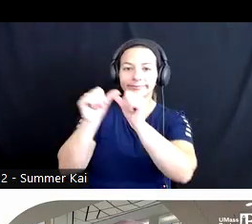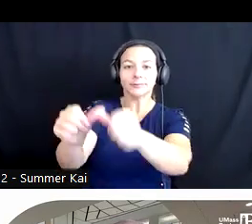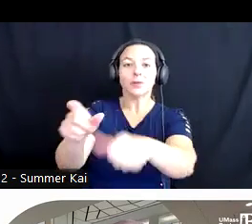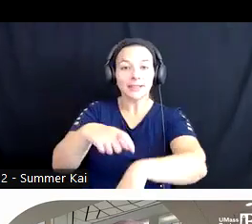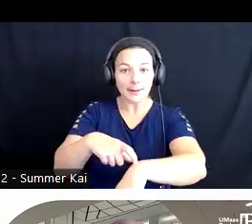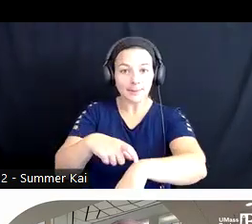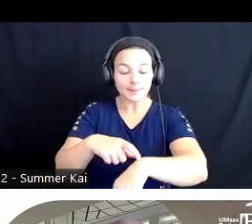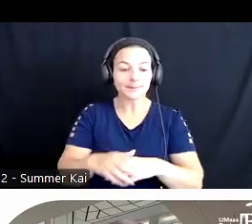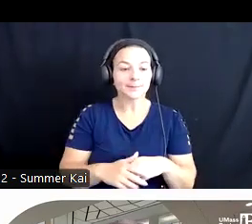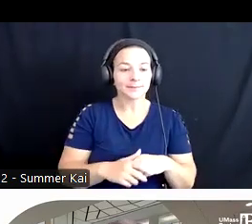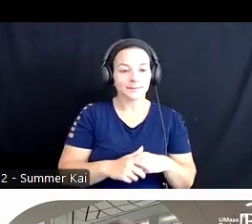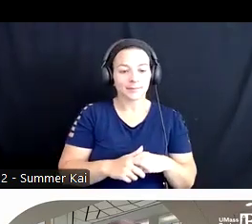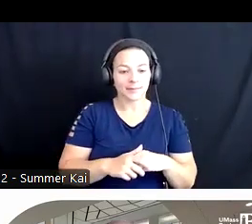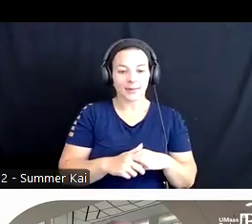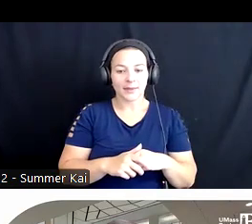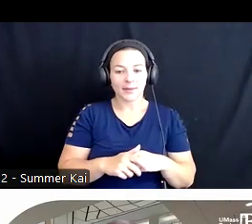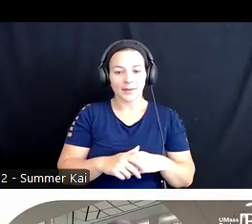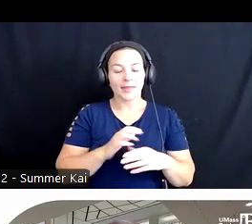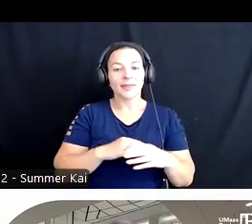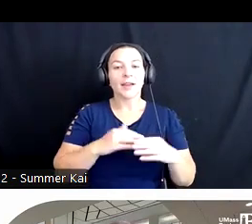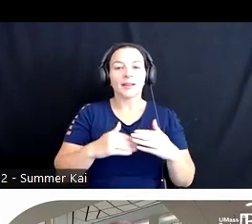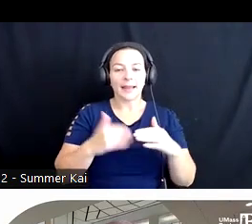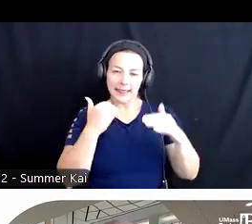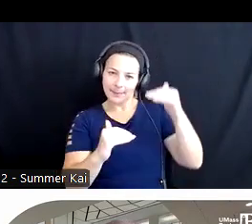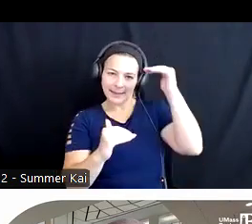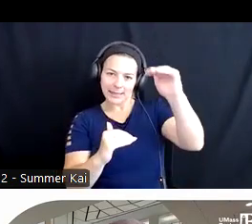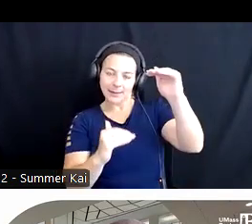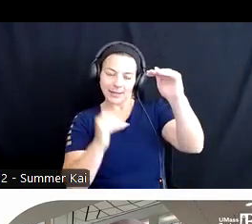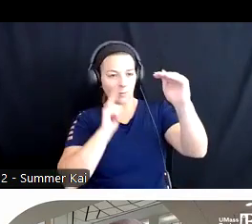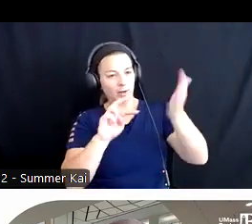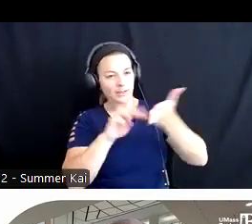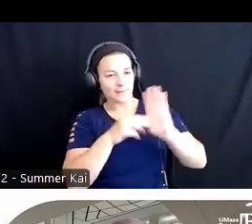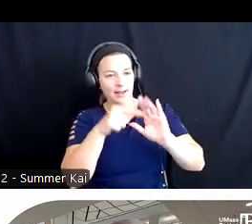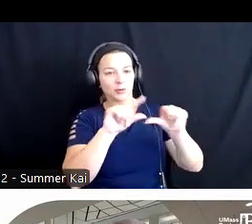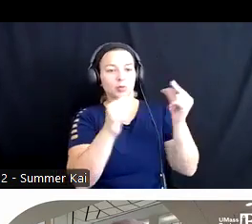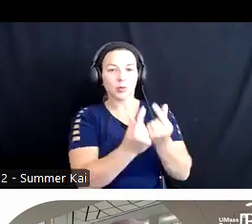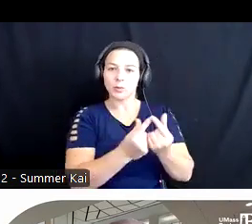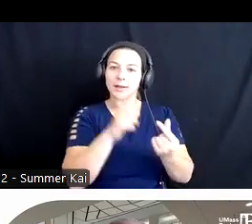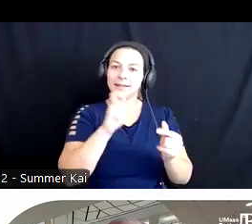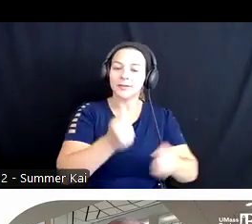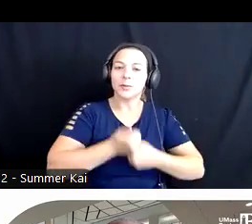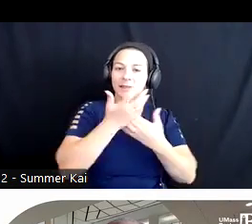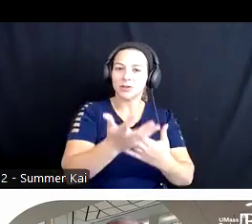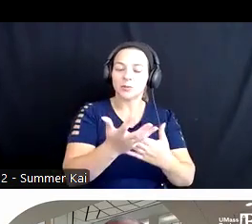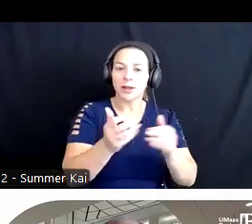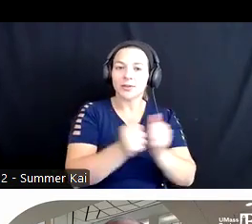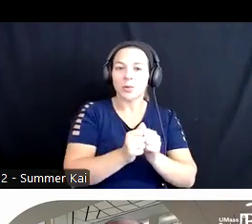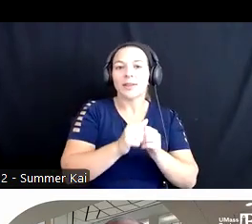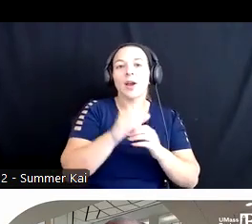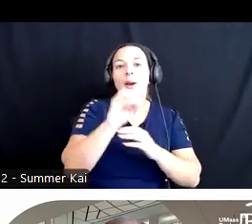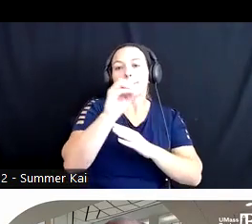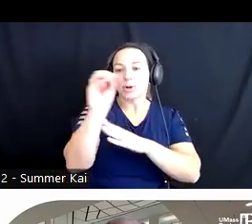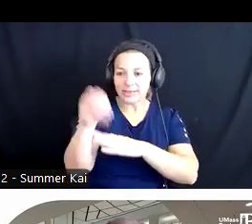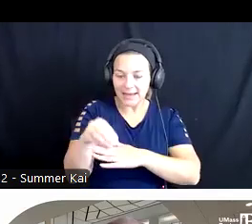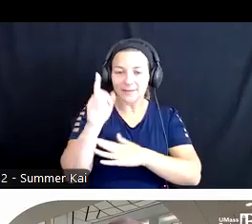lower bound thresholds for defining this group would need to be expressed in terms of a percentage of the federal